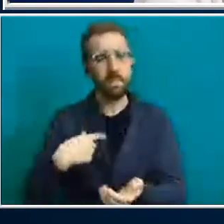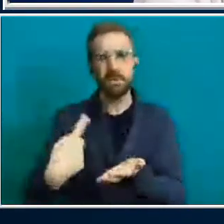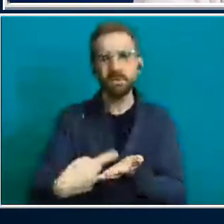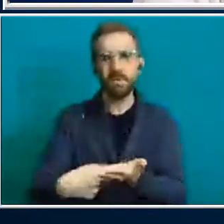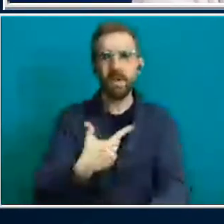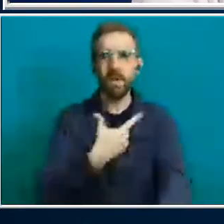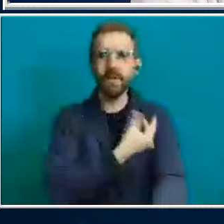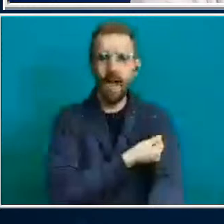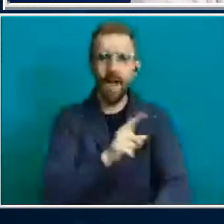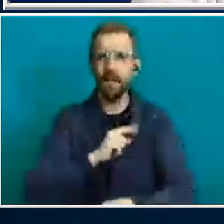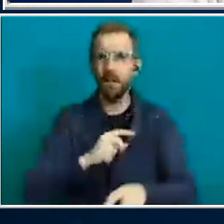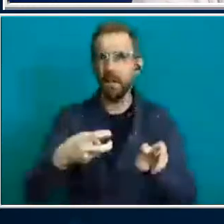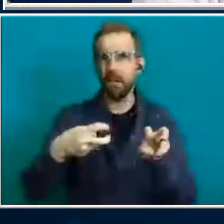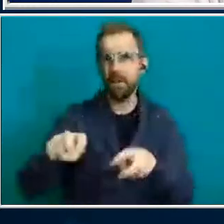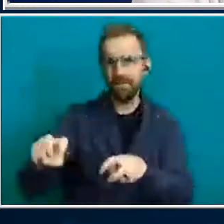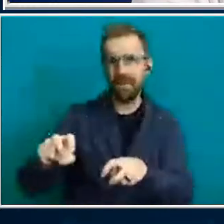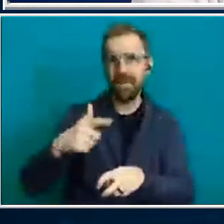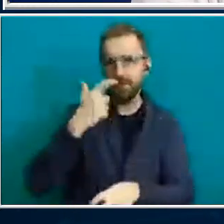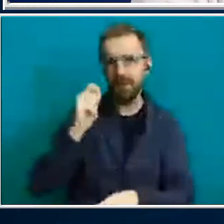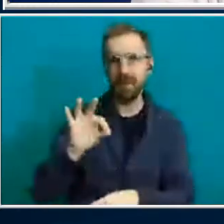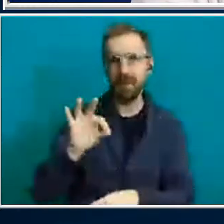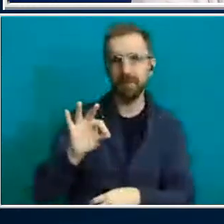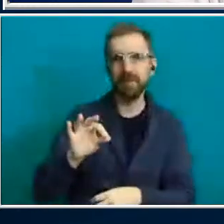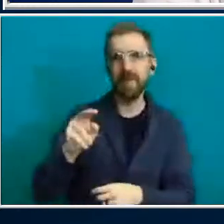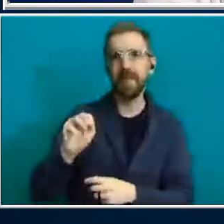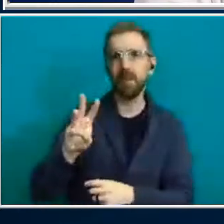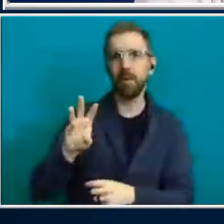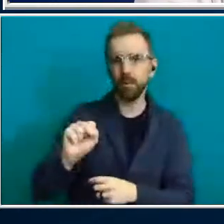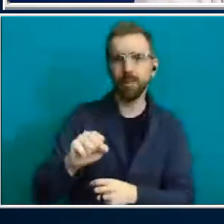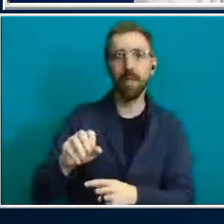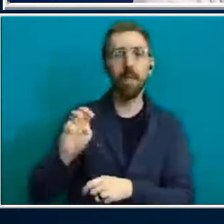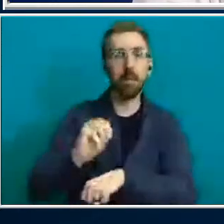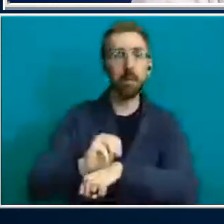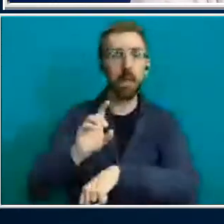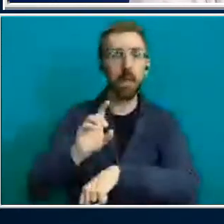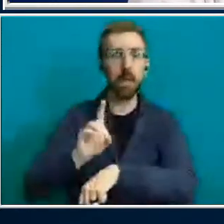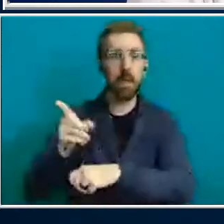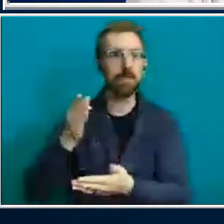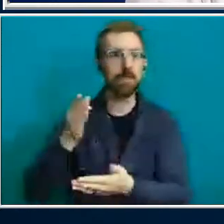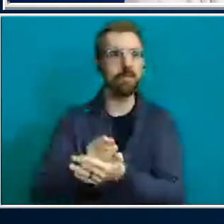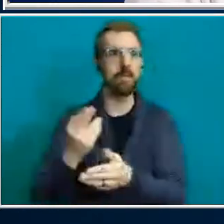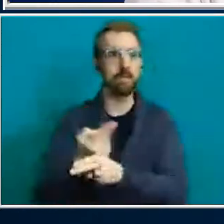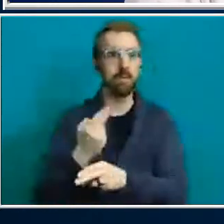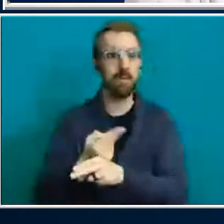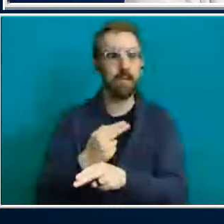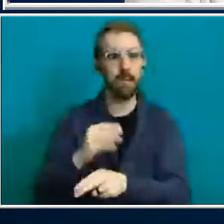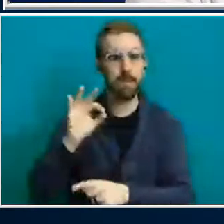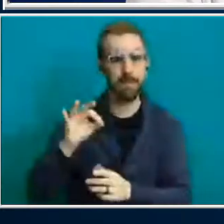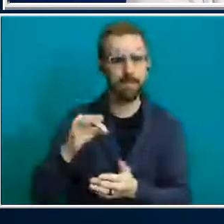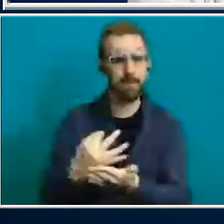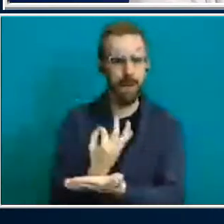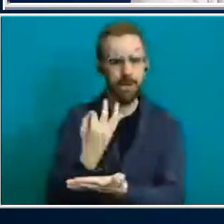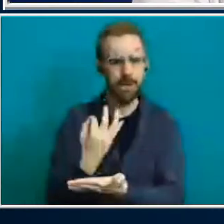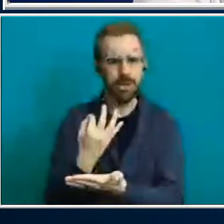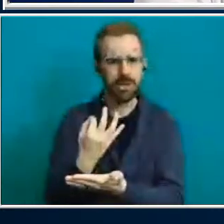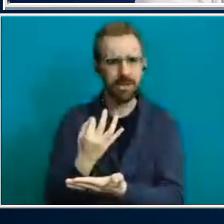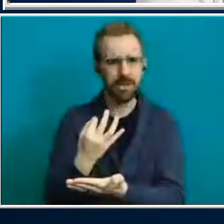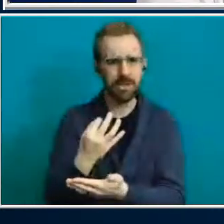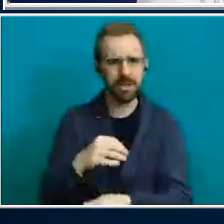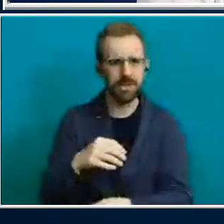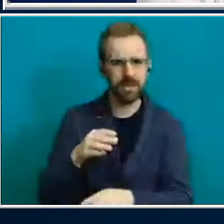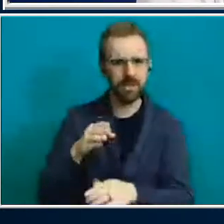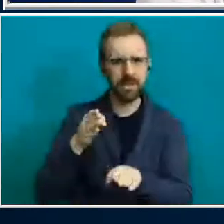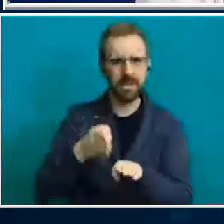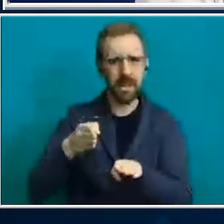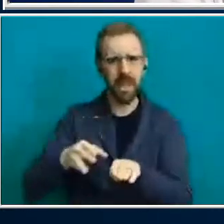bit because in the news, McDonald's has stopped using fresh slivered onions and quarter-pound